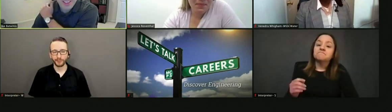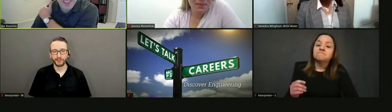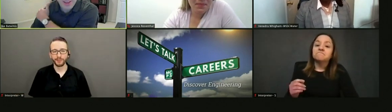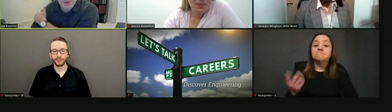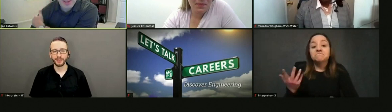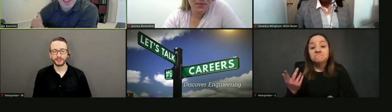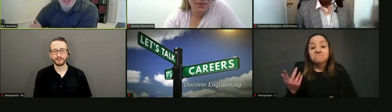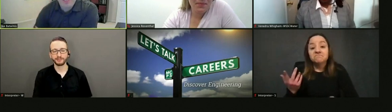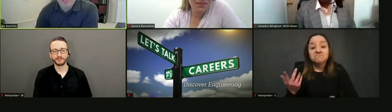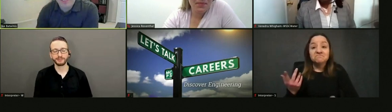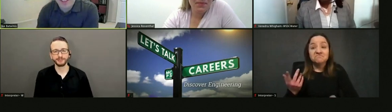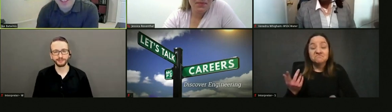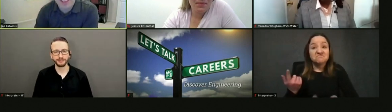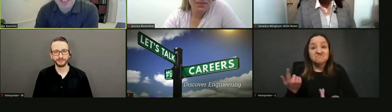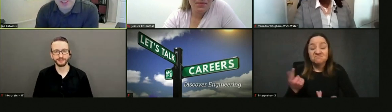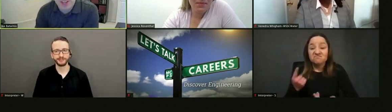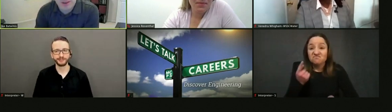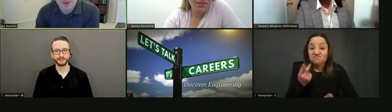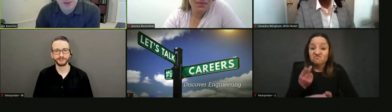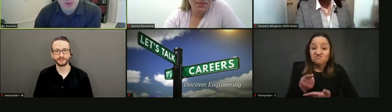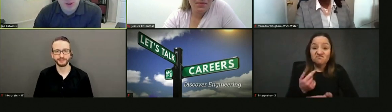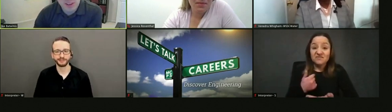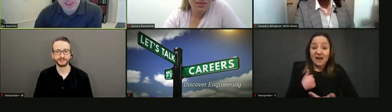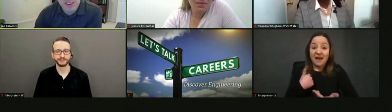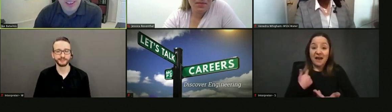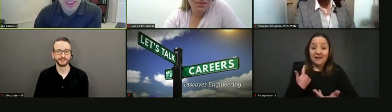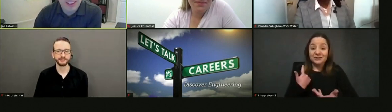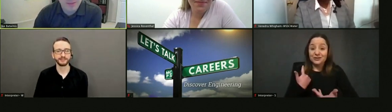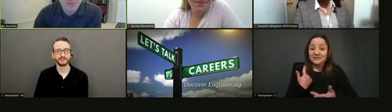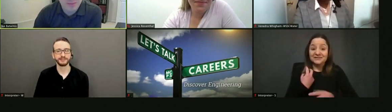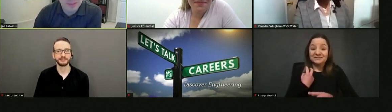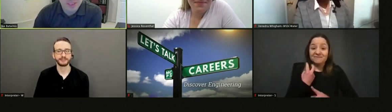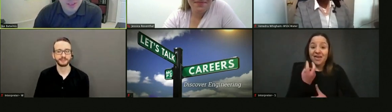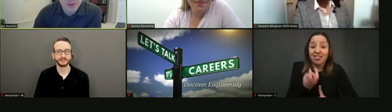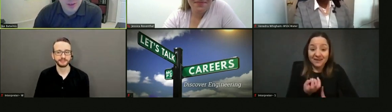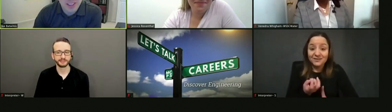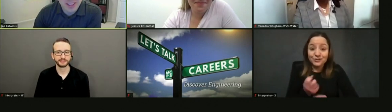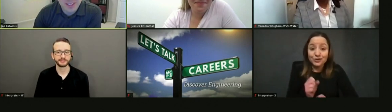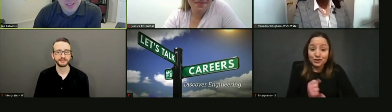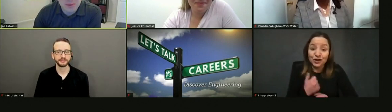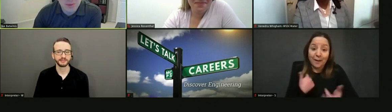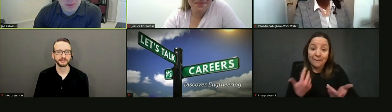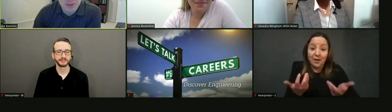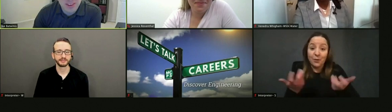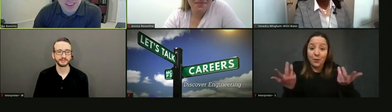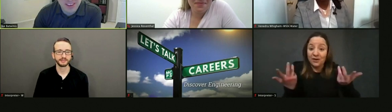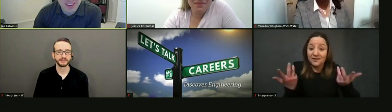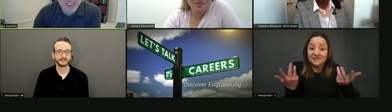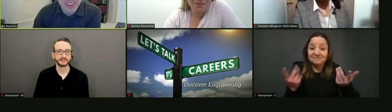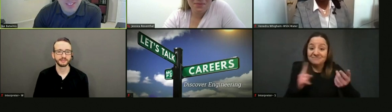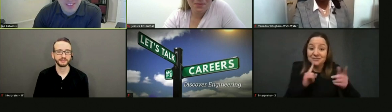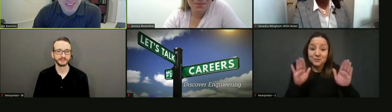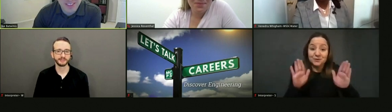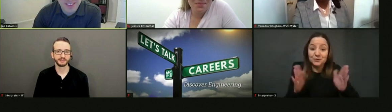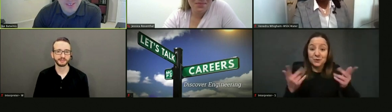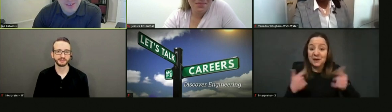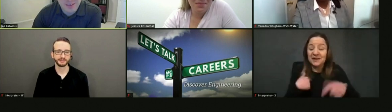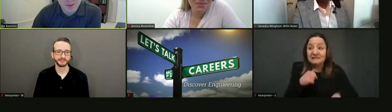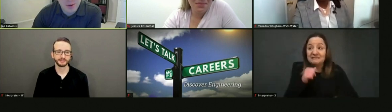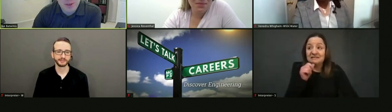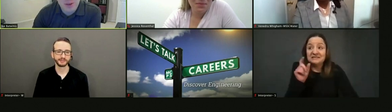Honestly, like I mentioned, I kind of fell into the job I always wanted. So that's been pretty great. I didn't have to